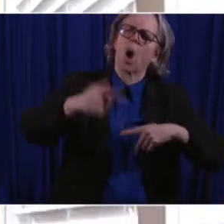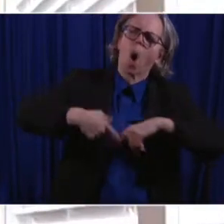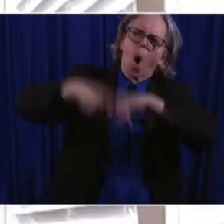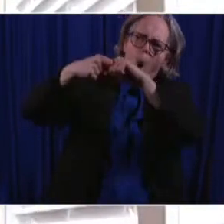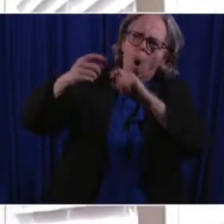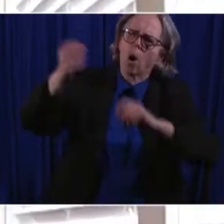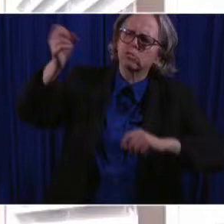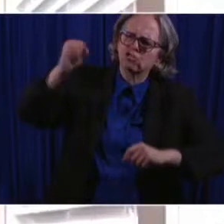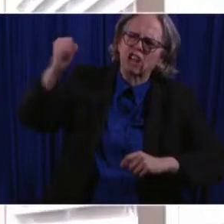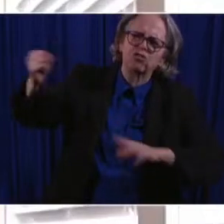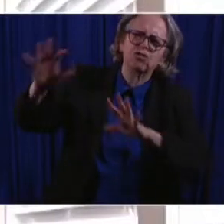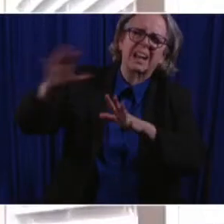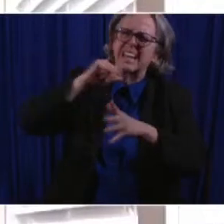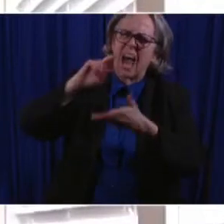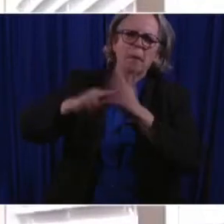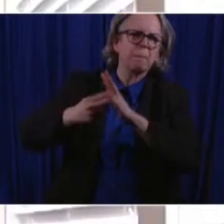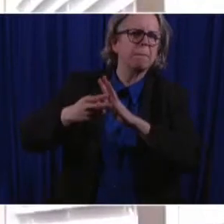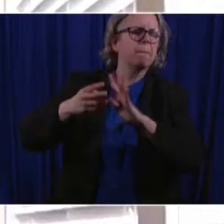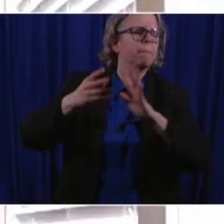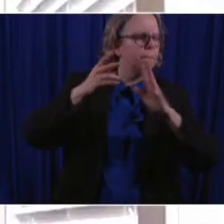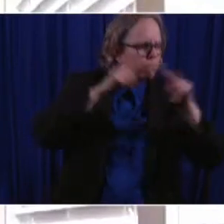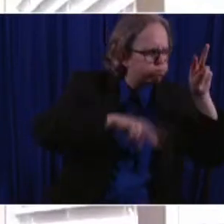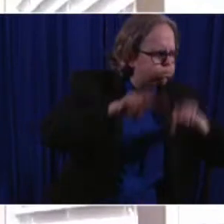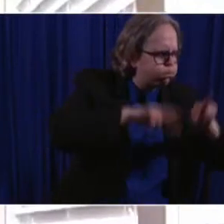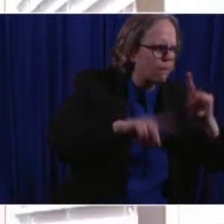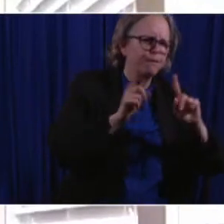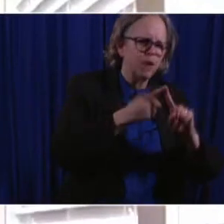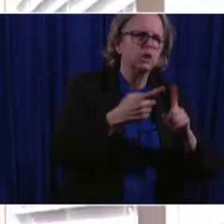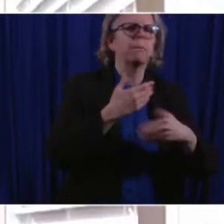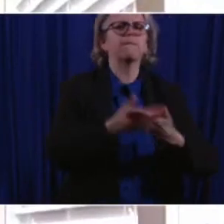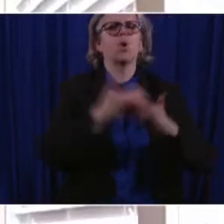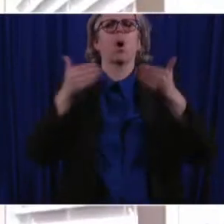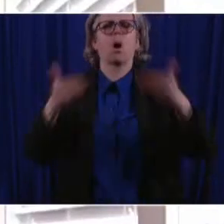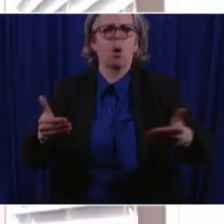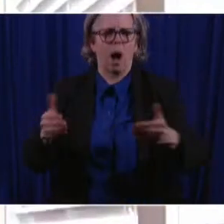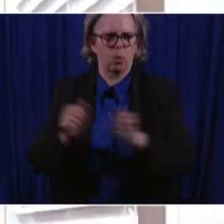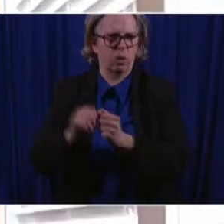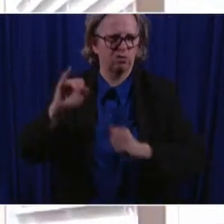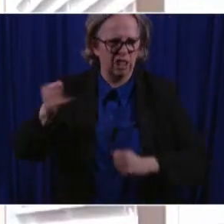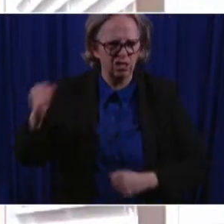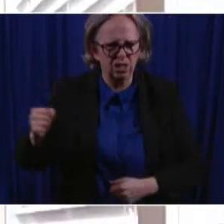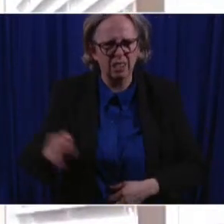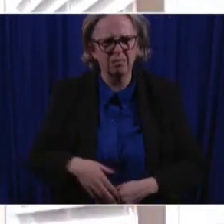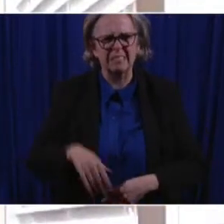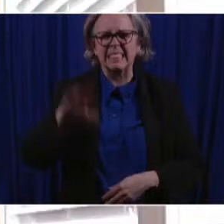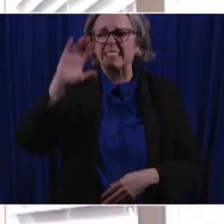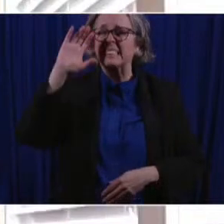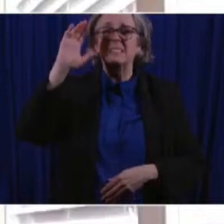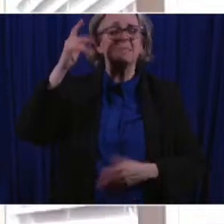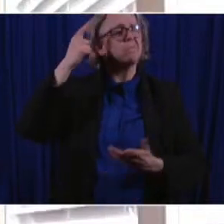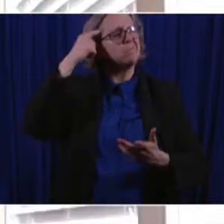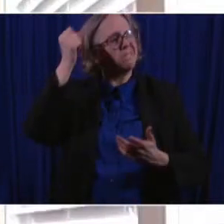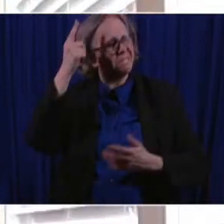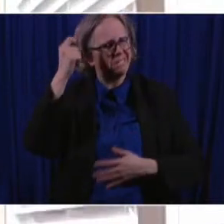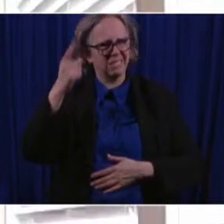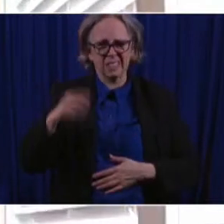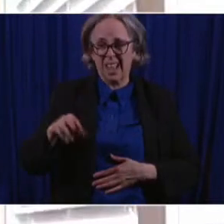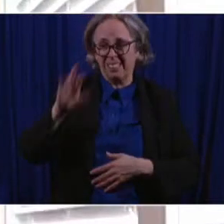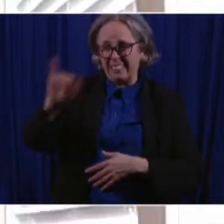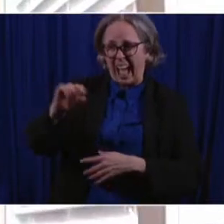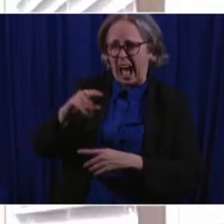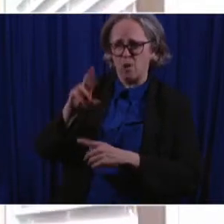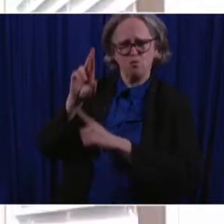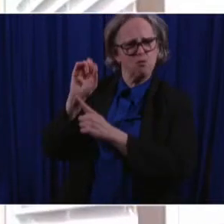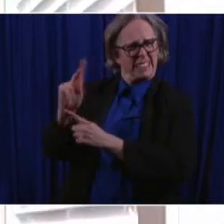guidance regarding what appears to be a very rare risk for some people who received the J&J